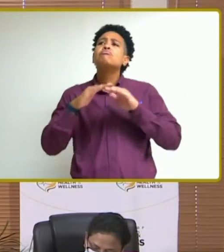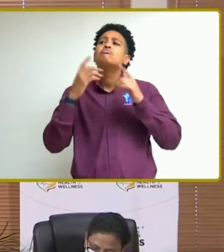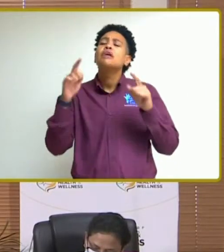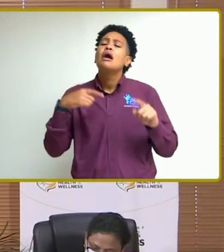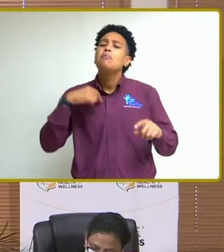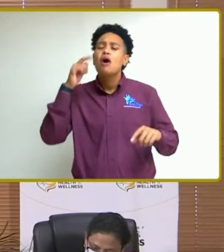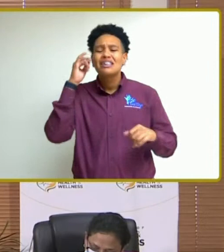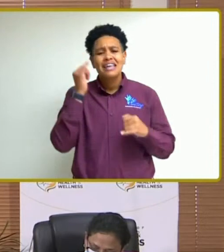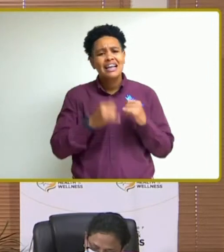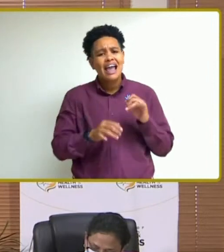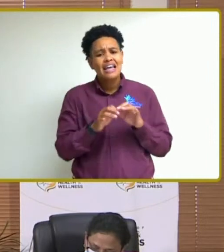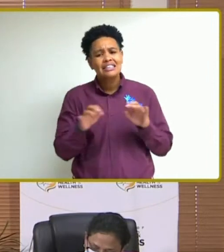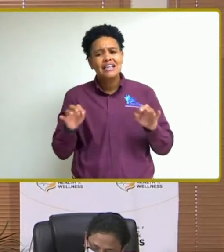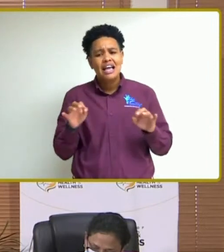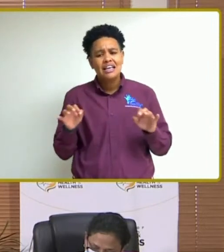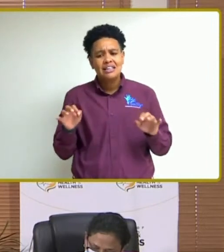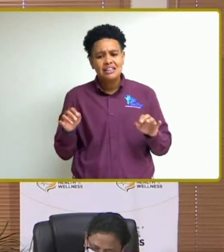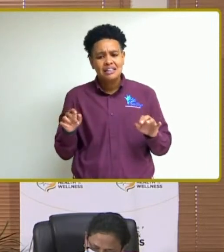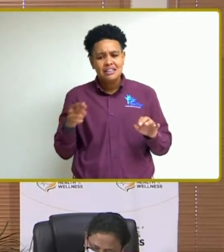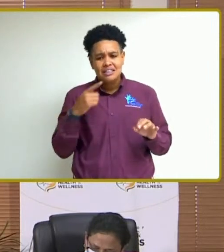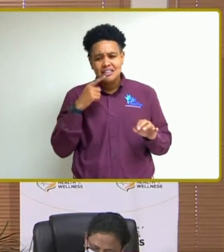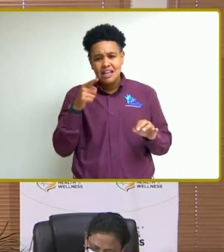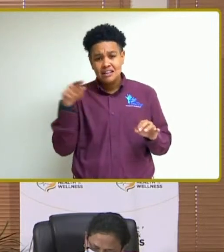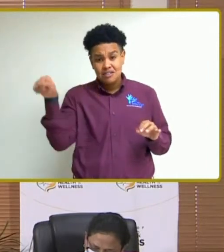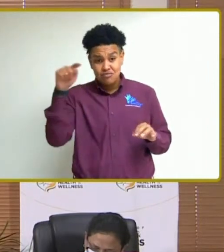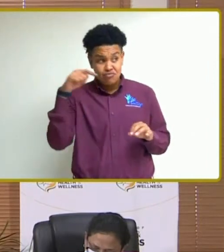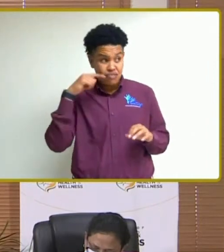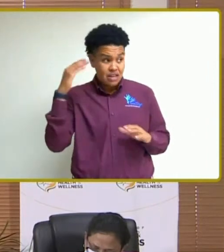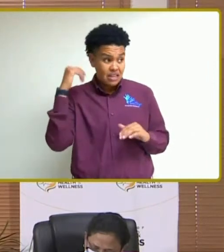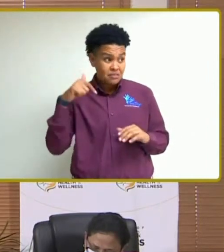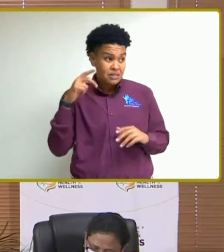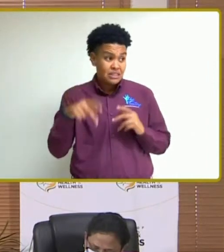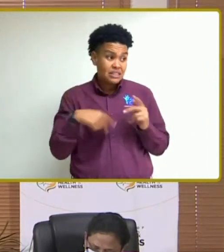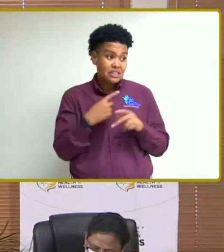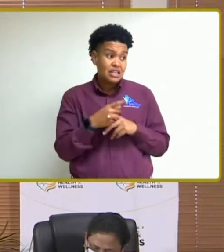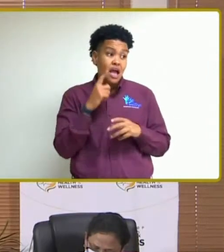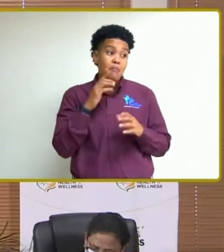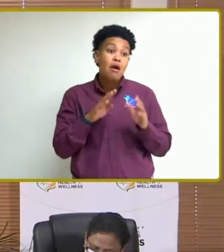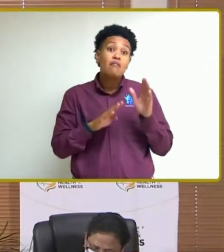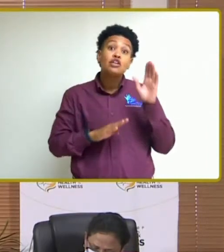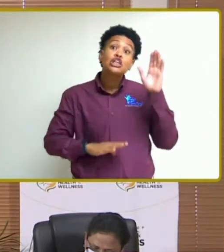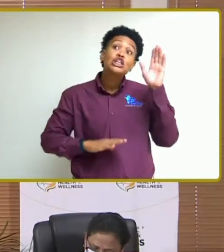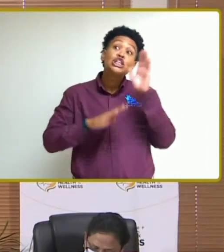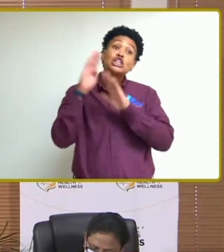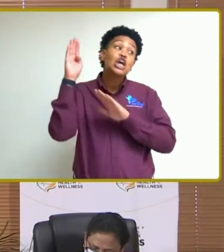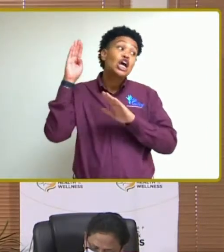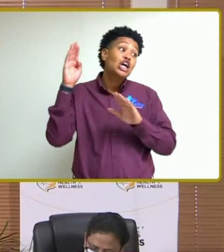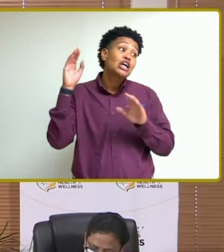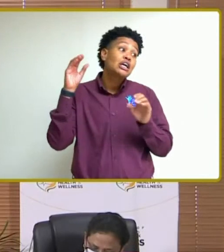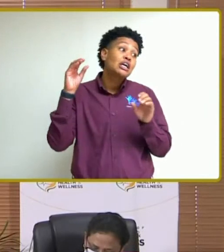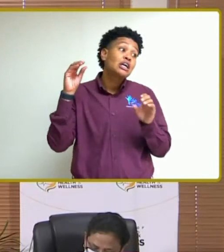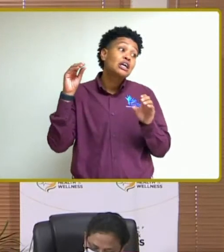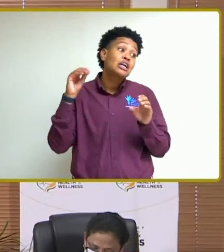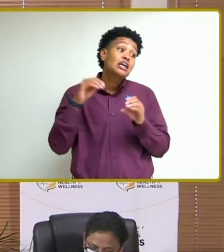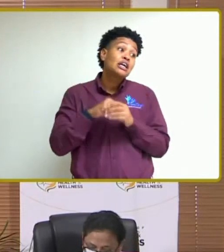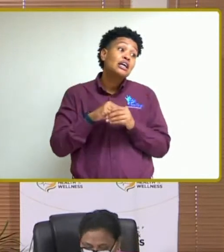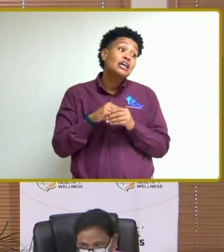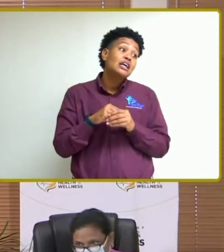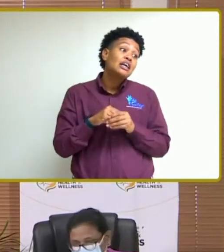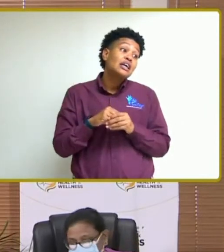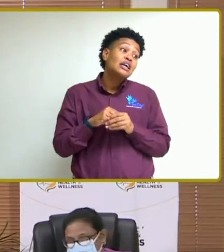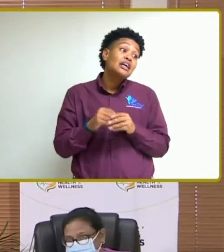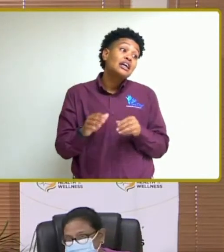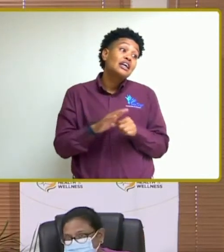When you said that, is it that you were expecting this kind of surge in the